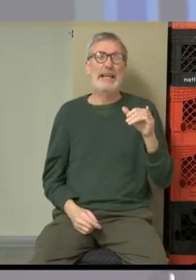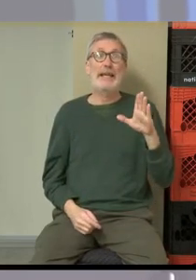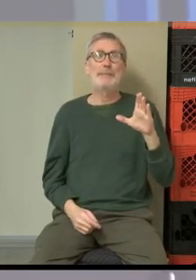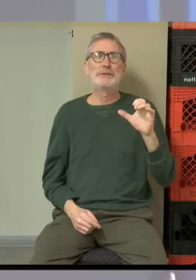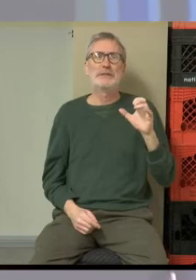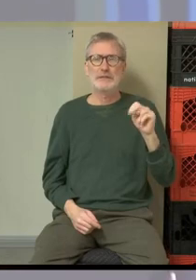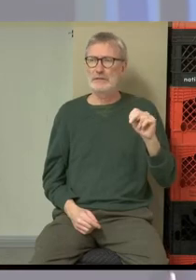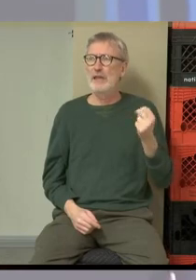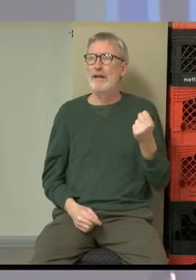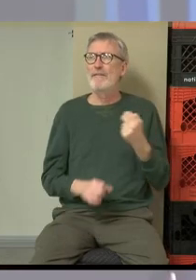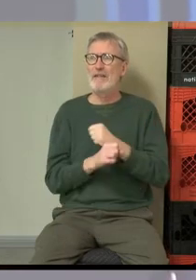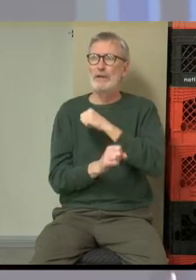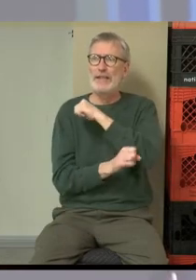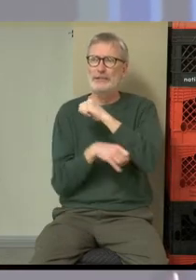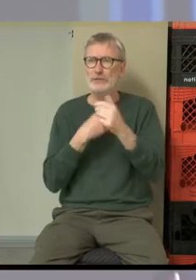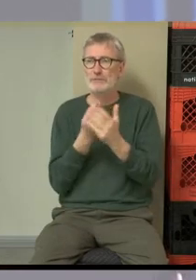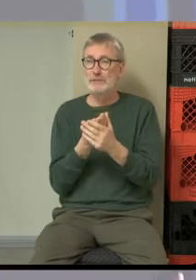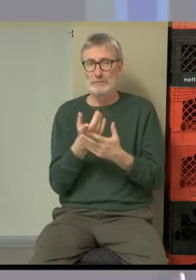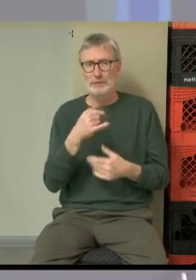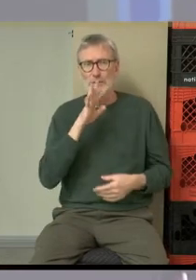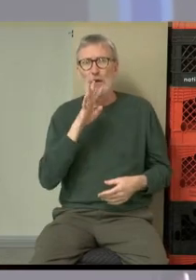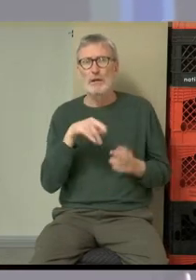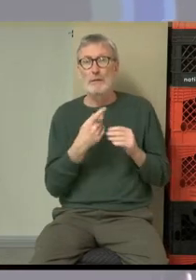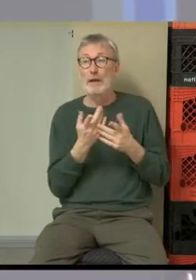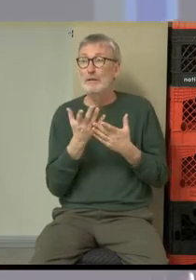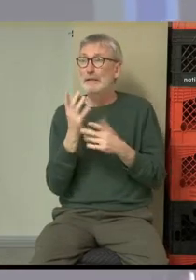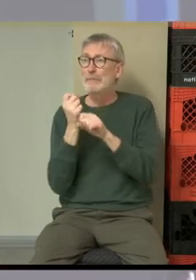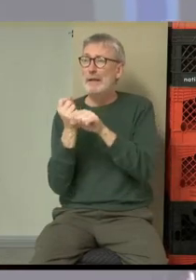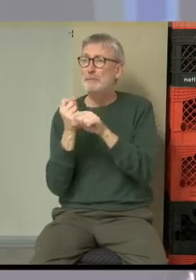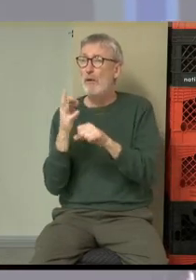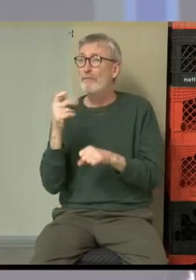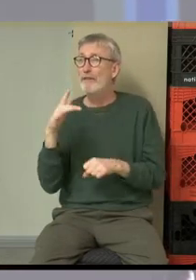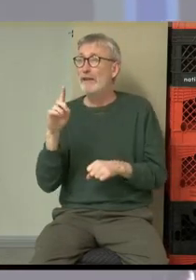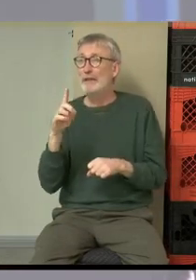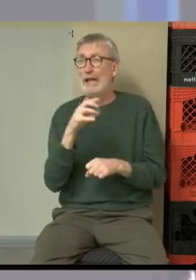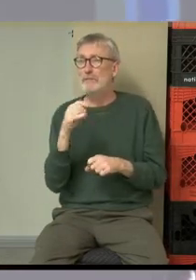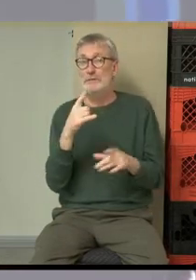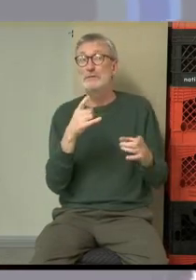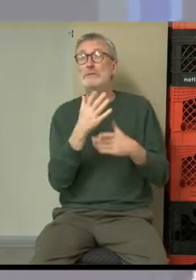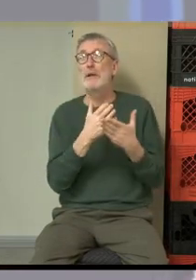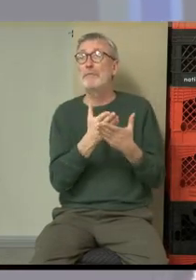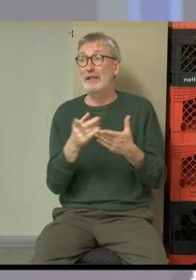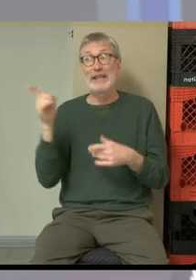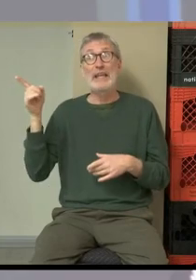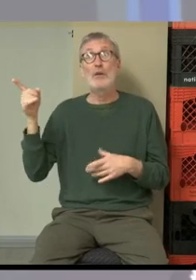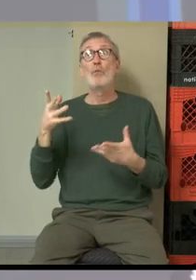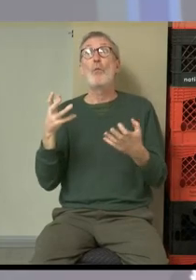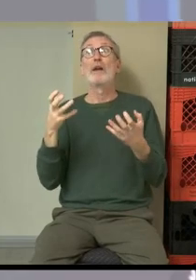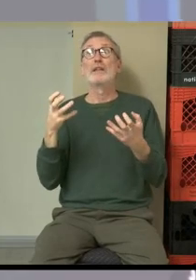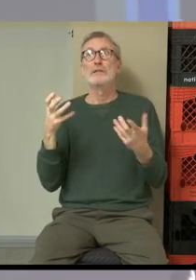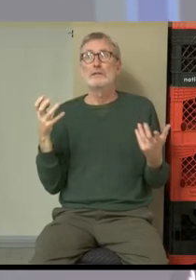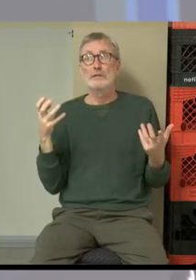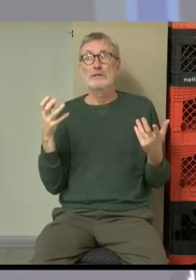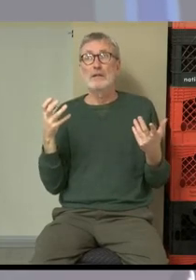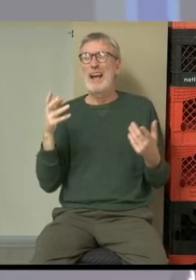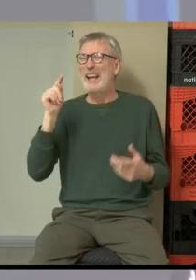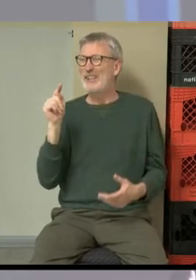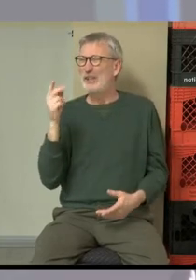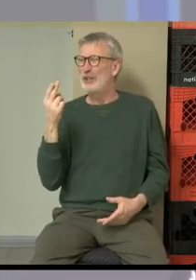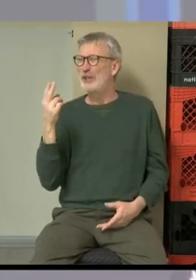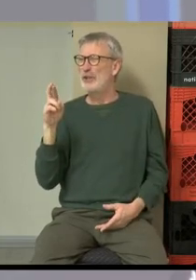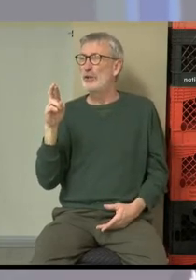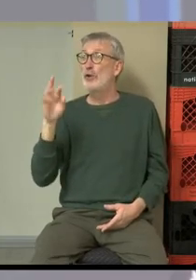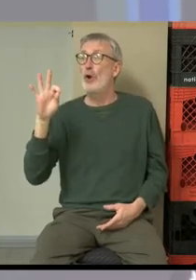him previously to discuss the ball field and some of the improvements there. He did advocate as well for a turf